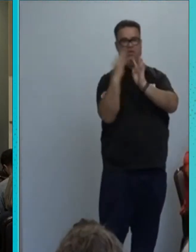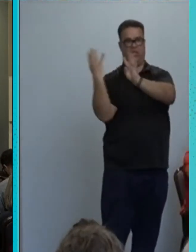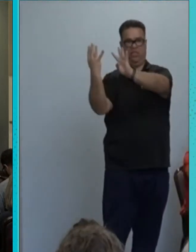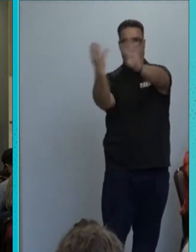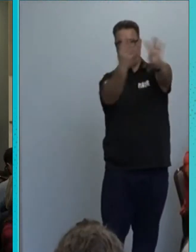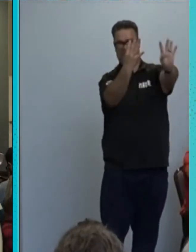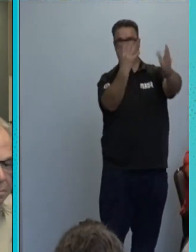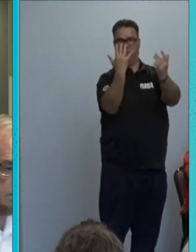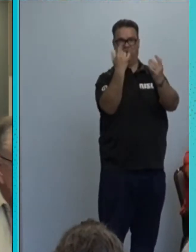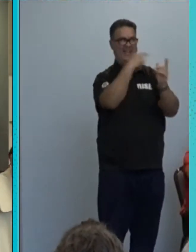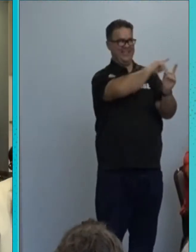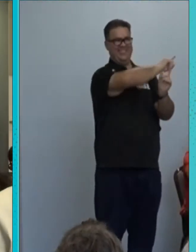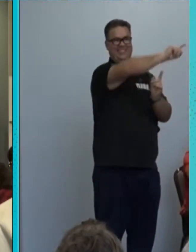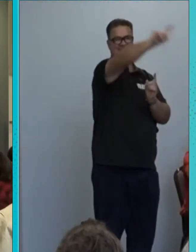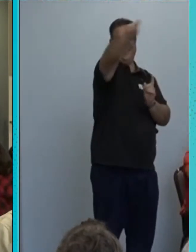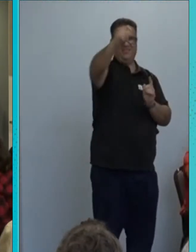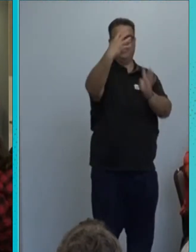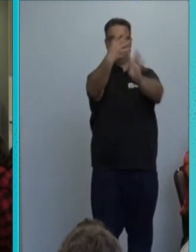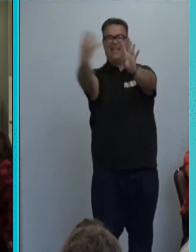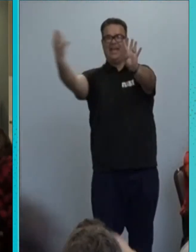getting their book signed. Thank you.